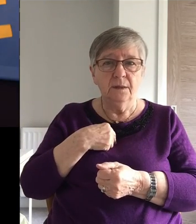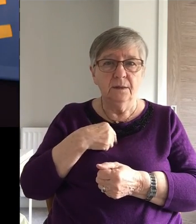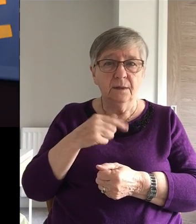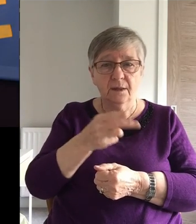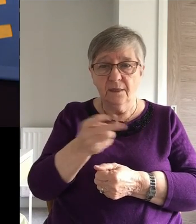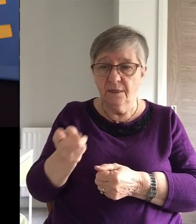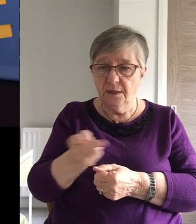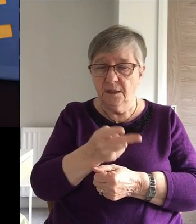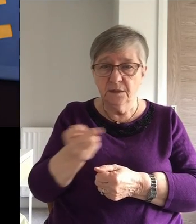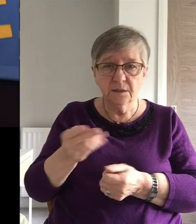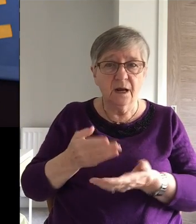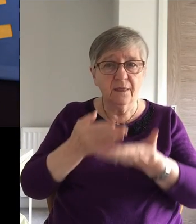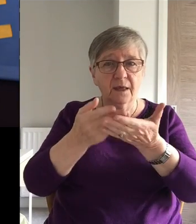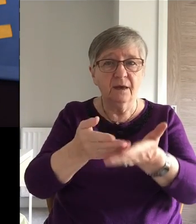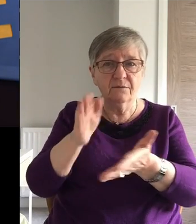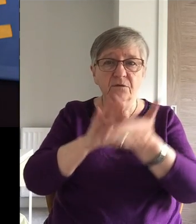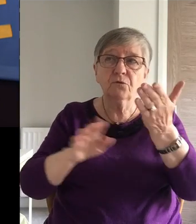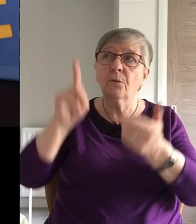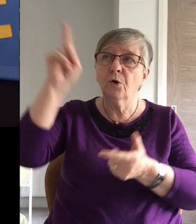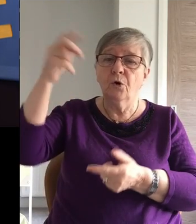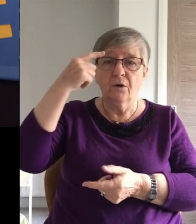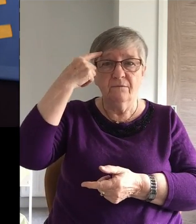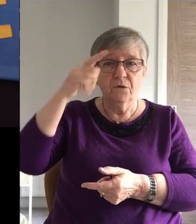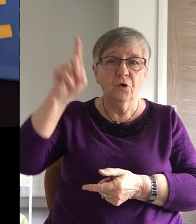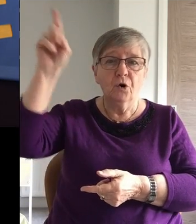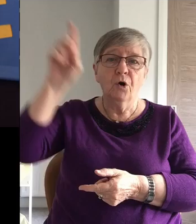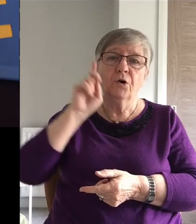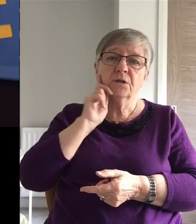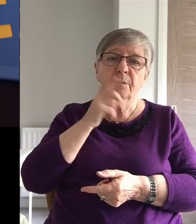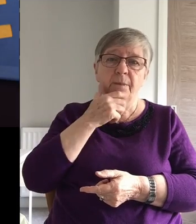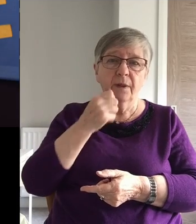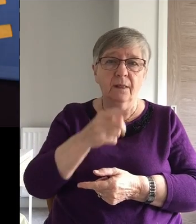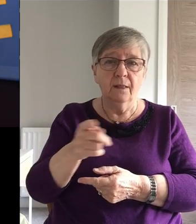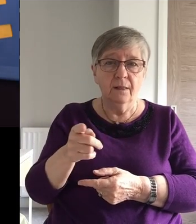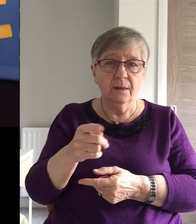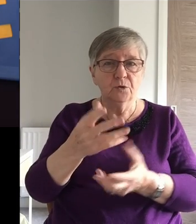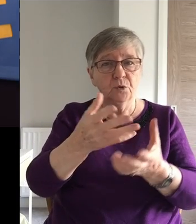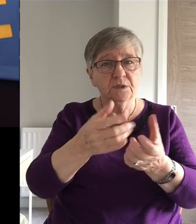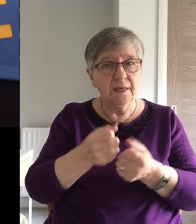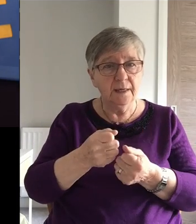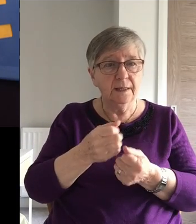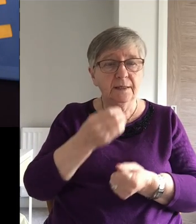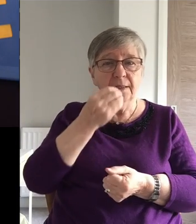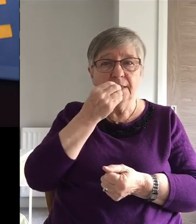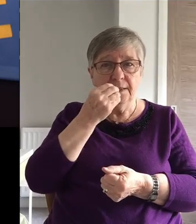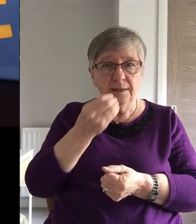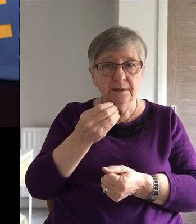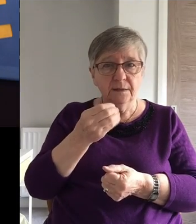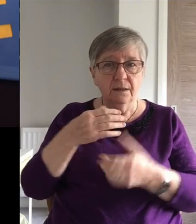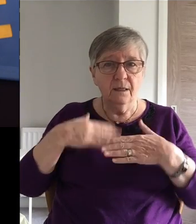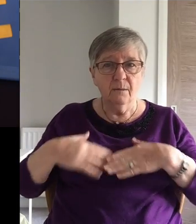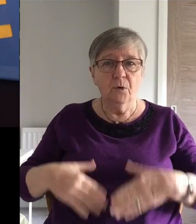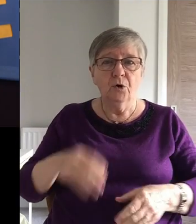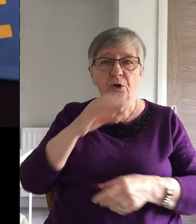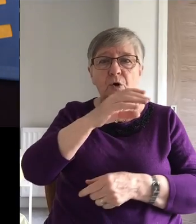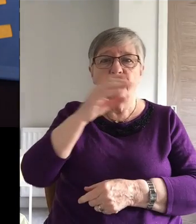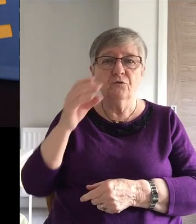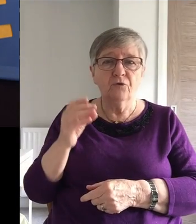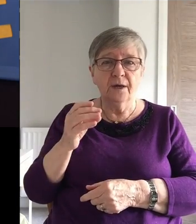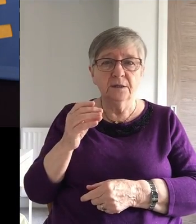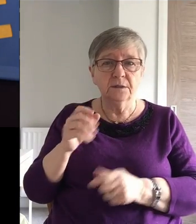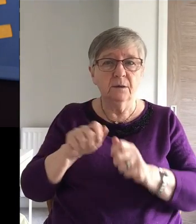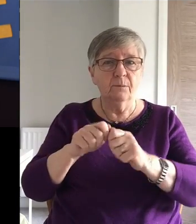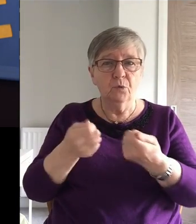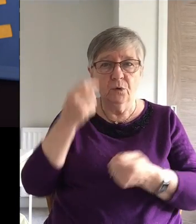These then are the gifts of God for the people of God. So take and eat the body of Christ that